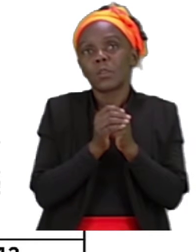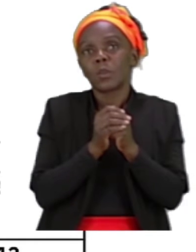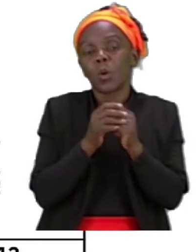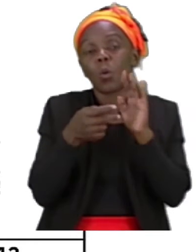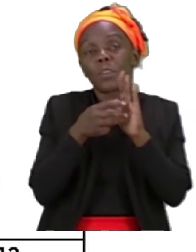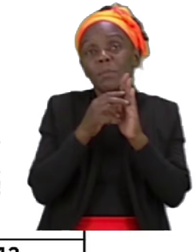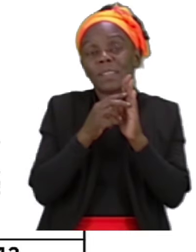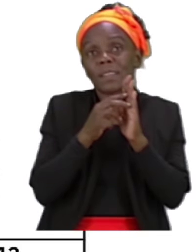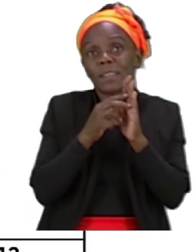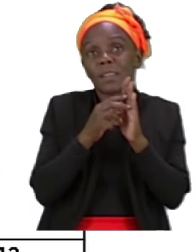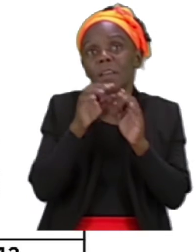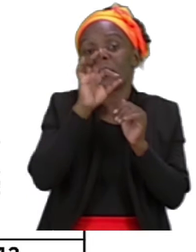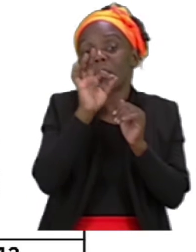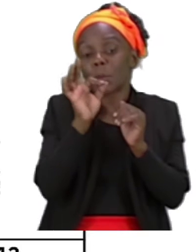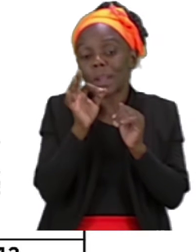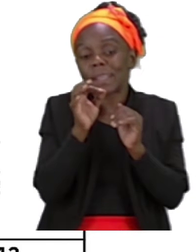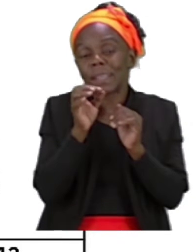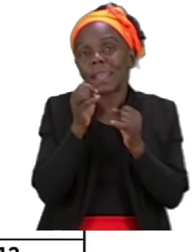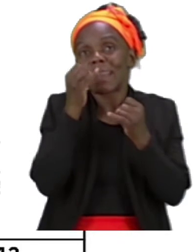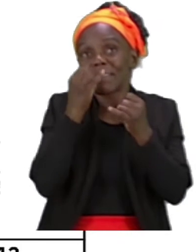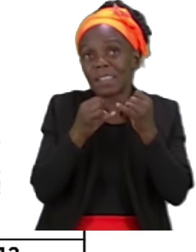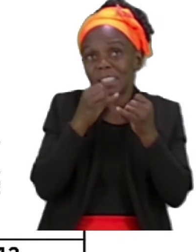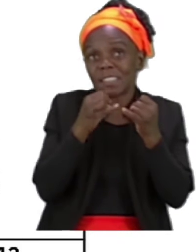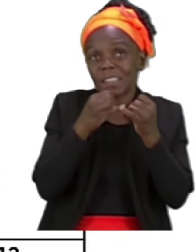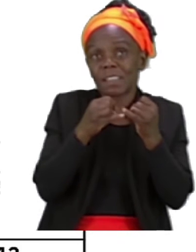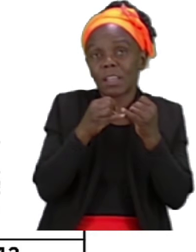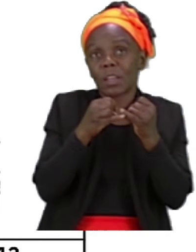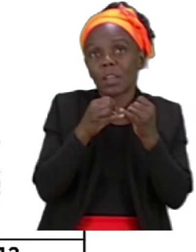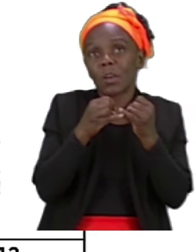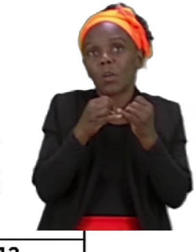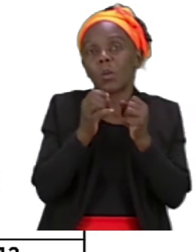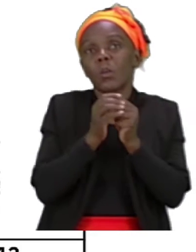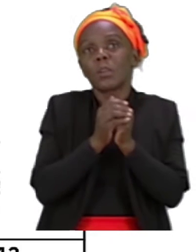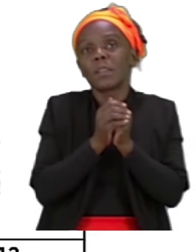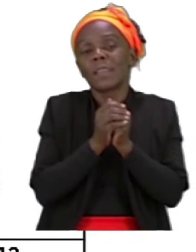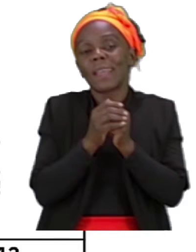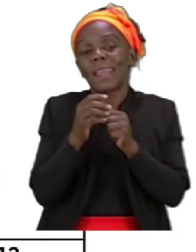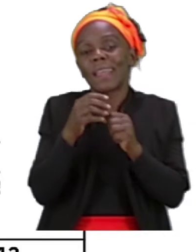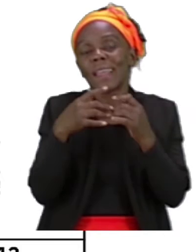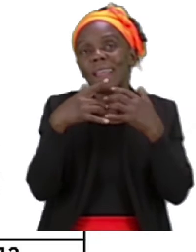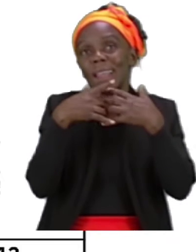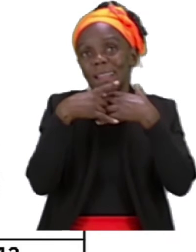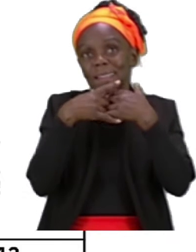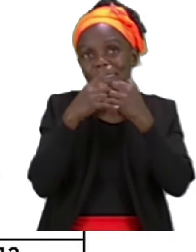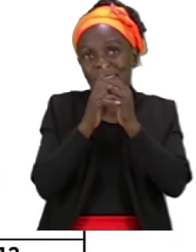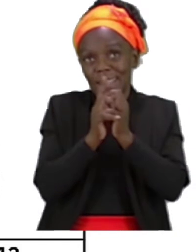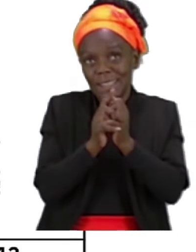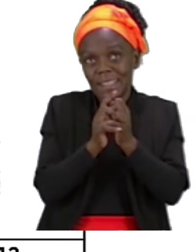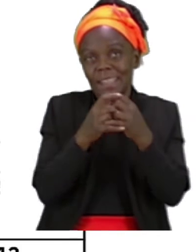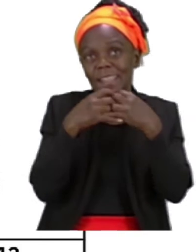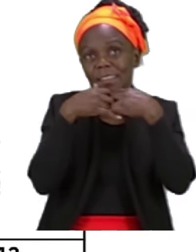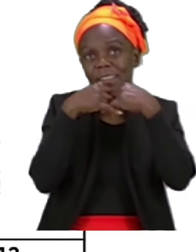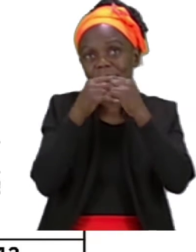2021 that it is not a leap year. So that means that our last